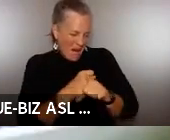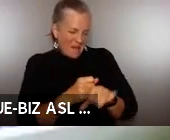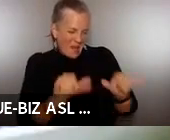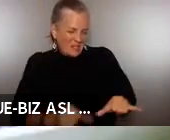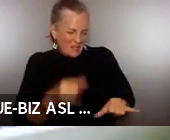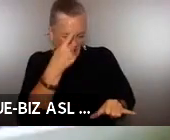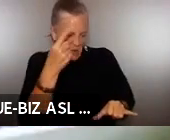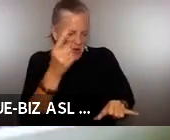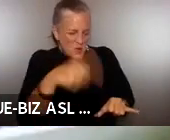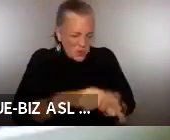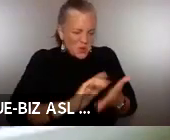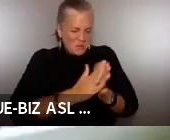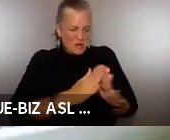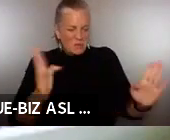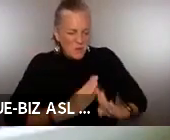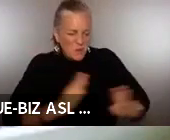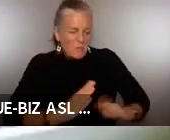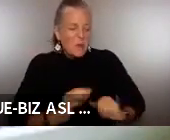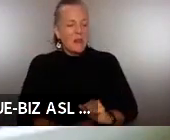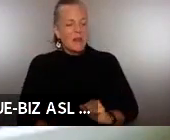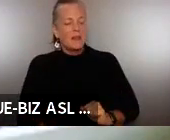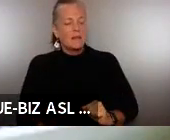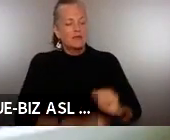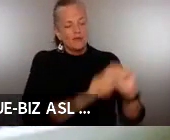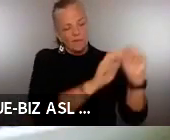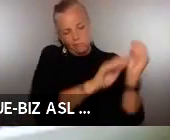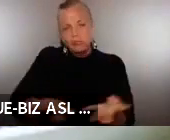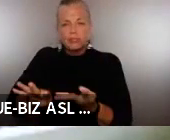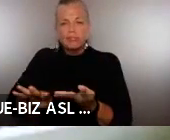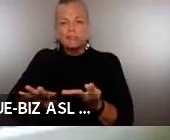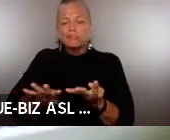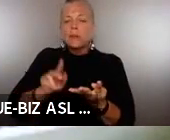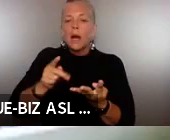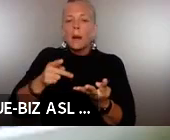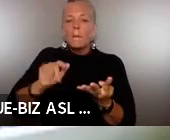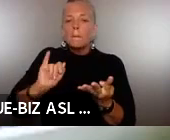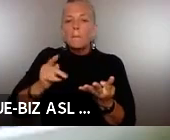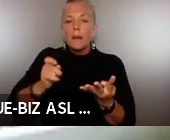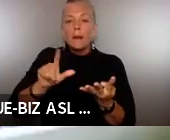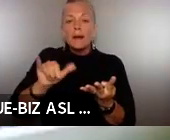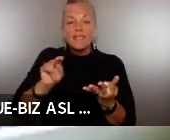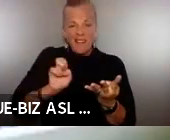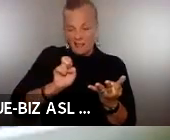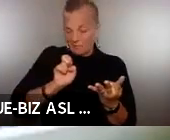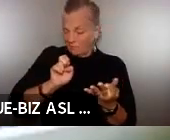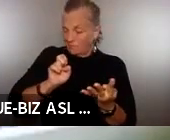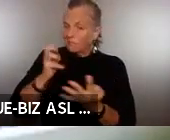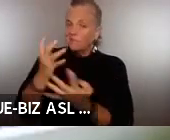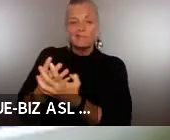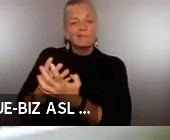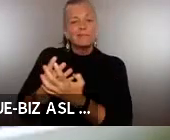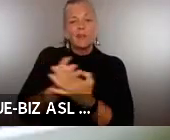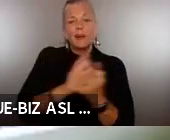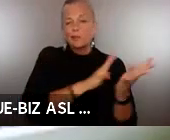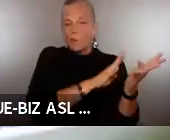in this pipeline by removing those things that redirects that behavior.